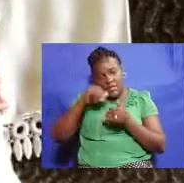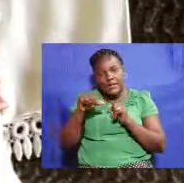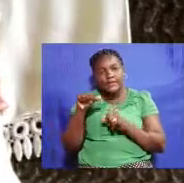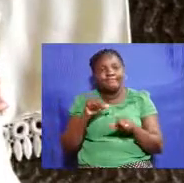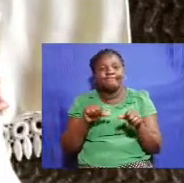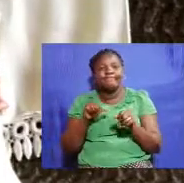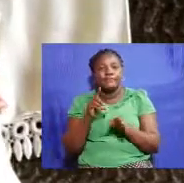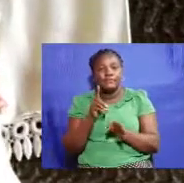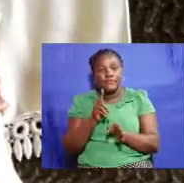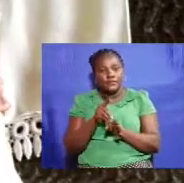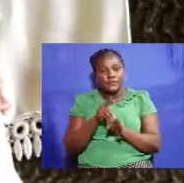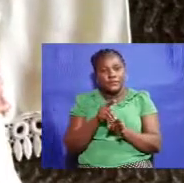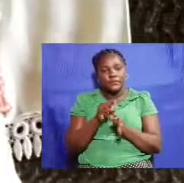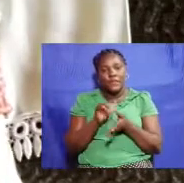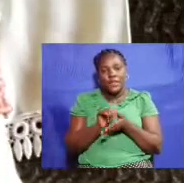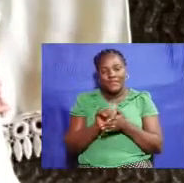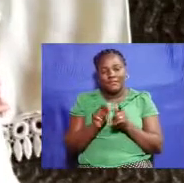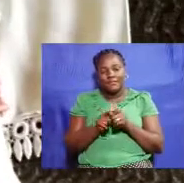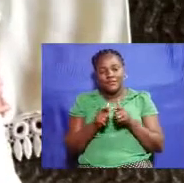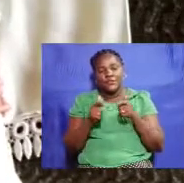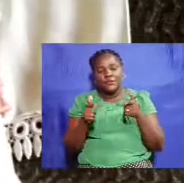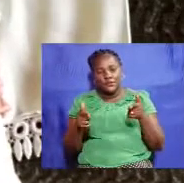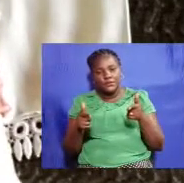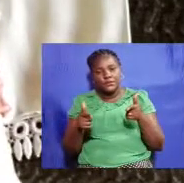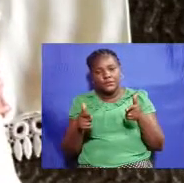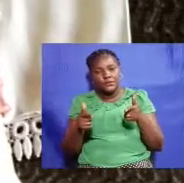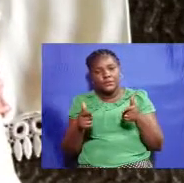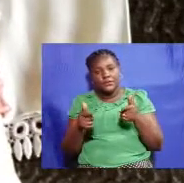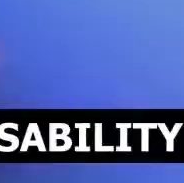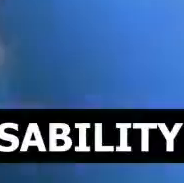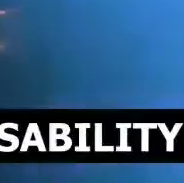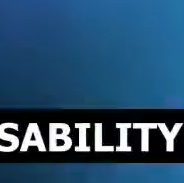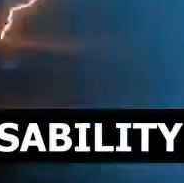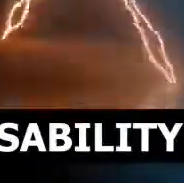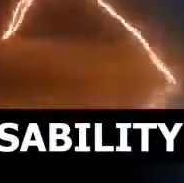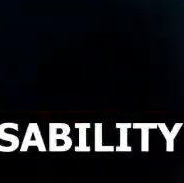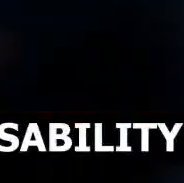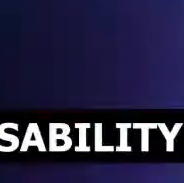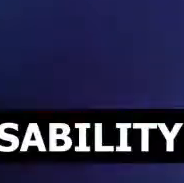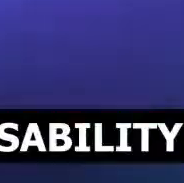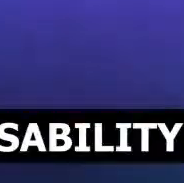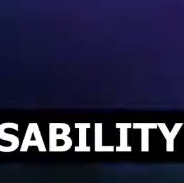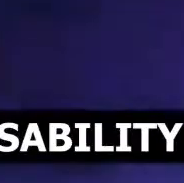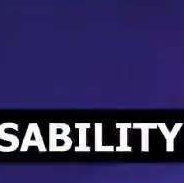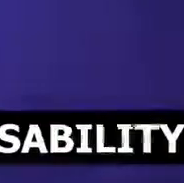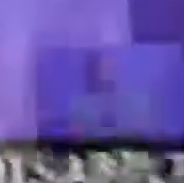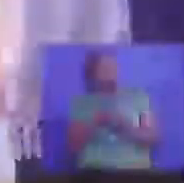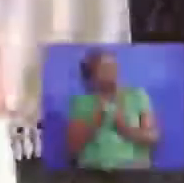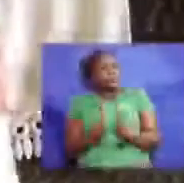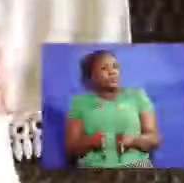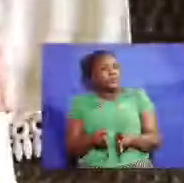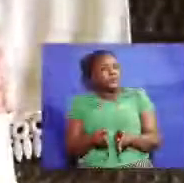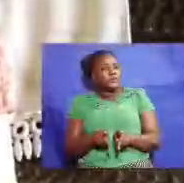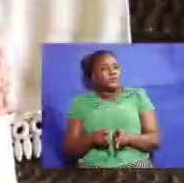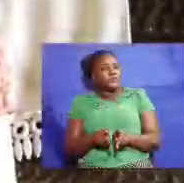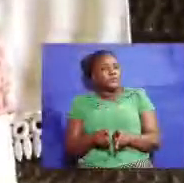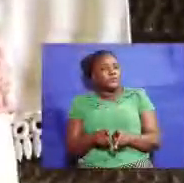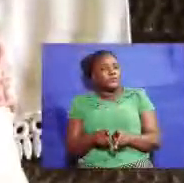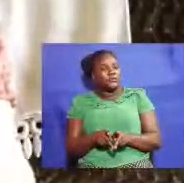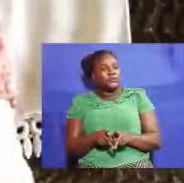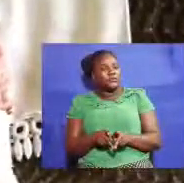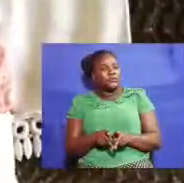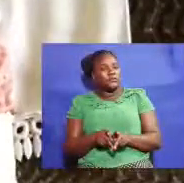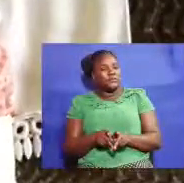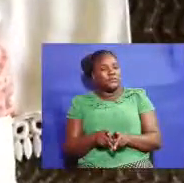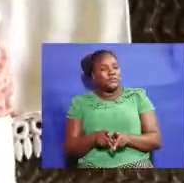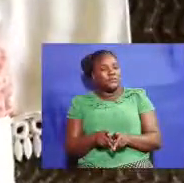and that is a great advocacy work that they are doing. So the impact that